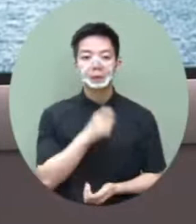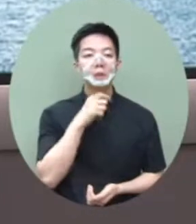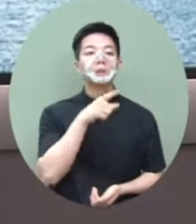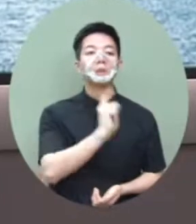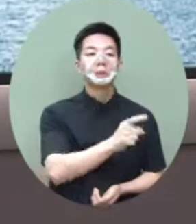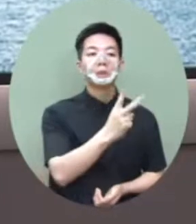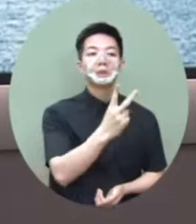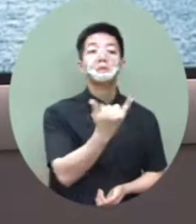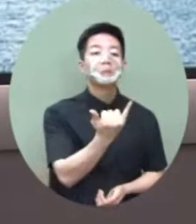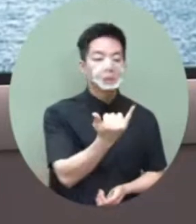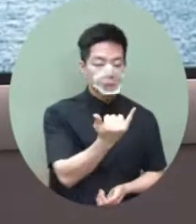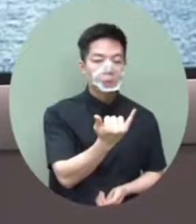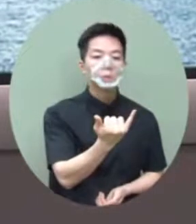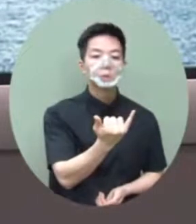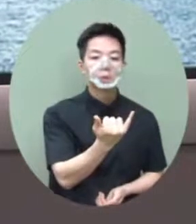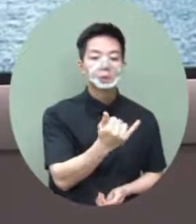away.